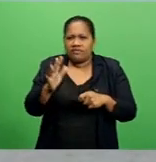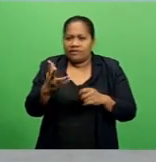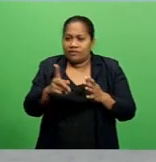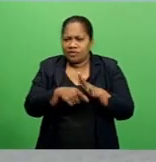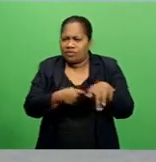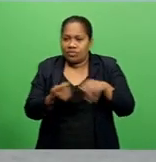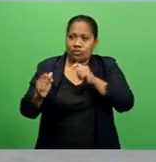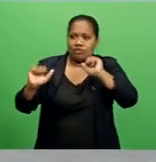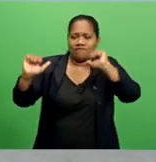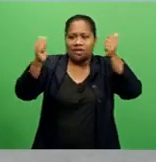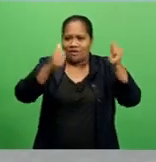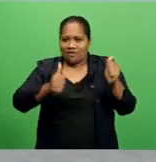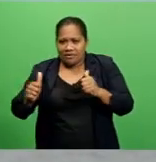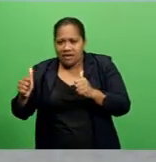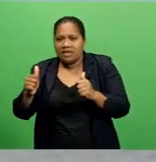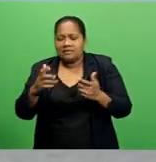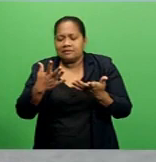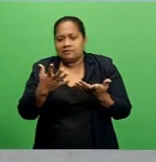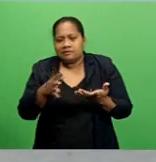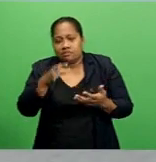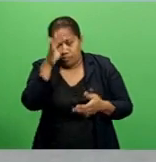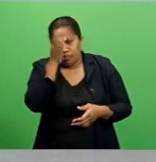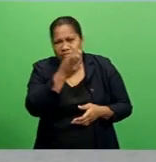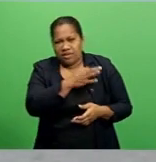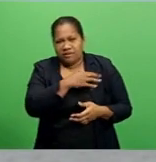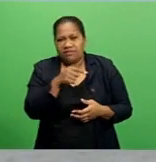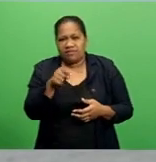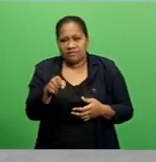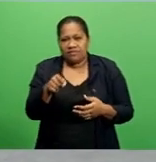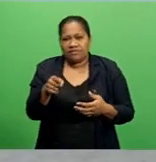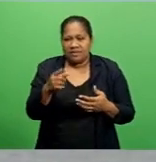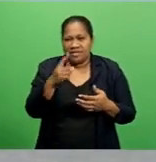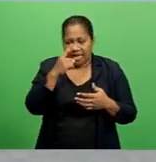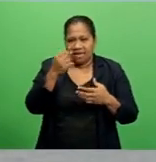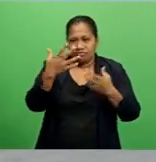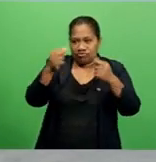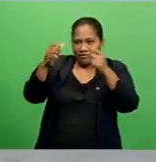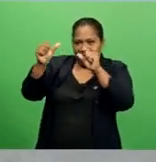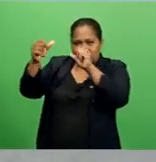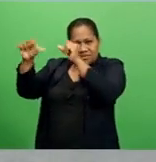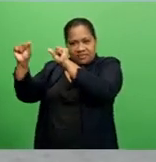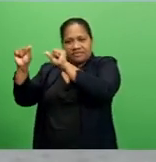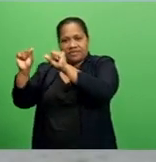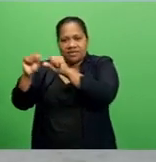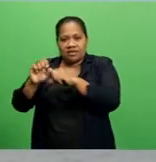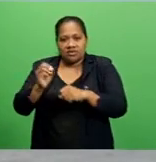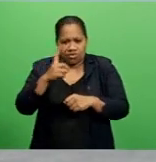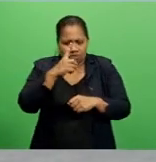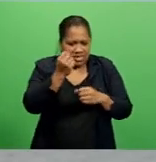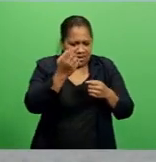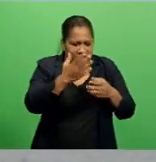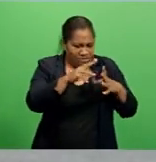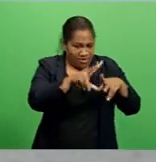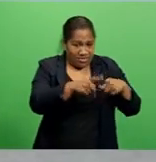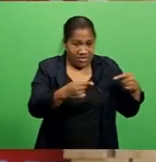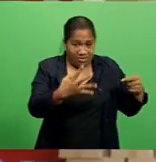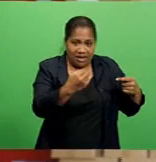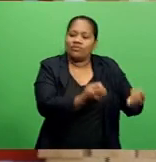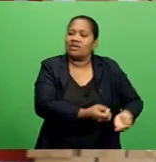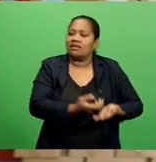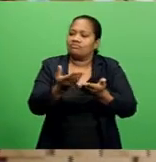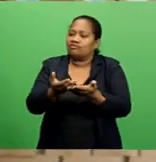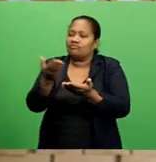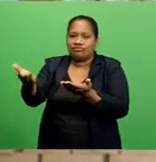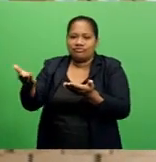Fiji. And we believe that that's an achievable time frame to get these stores to the locations that they need to go by then.